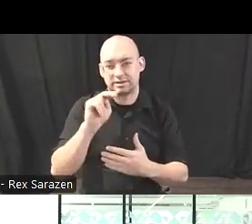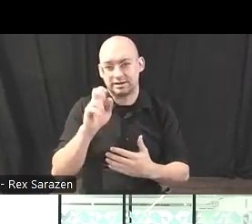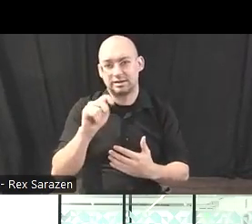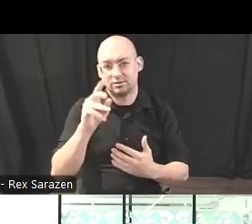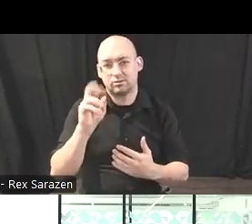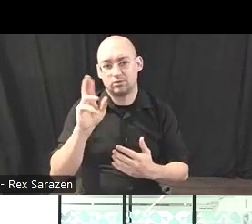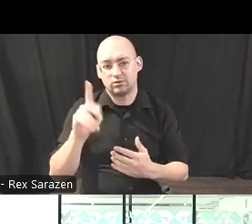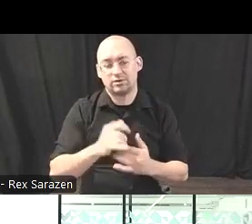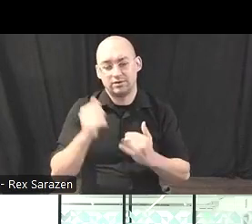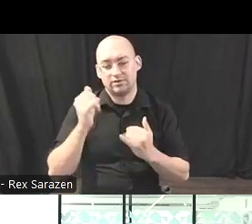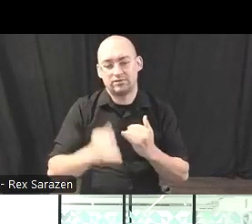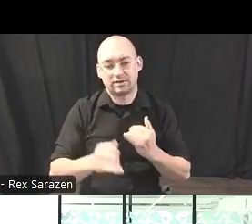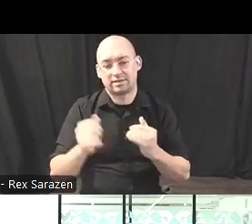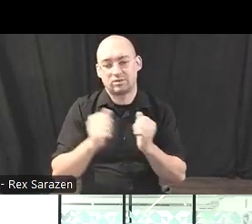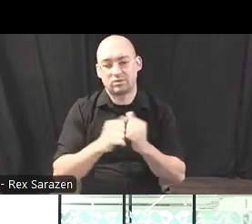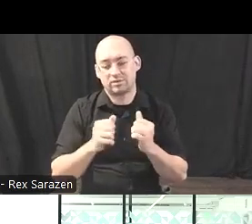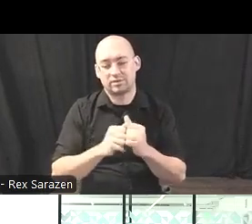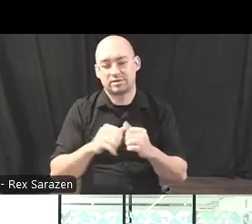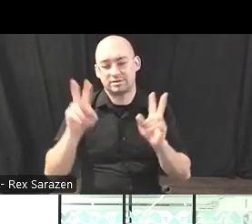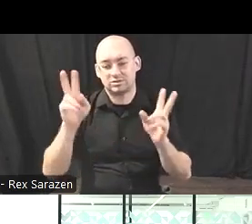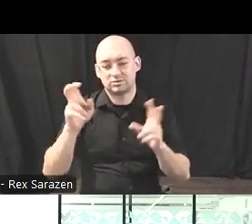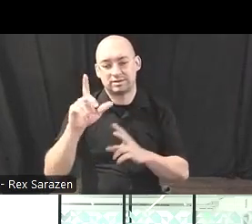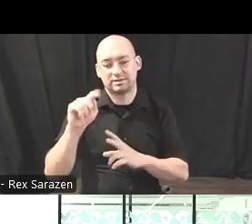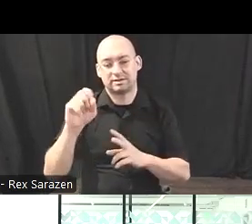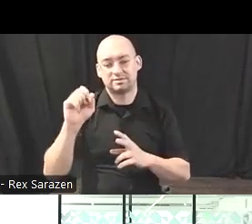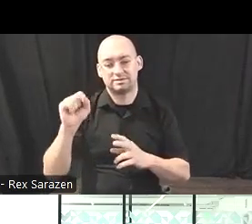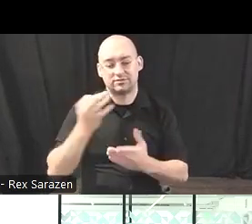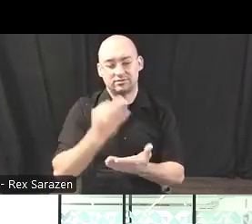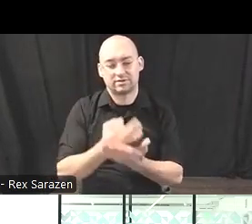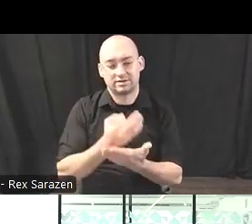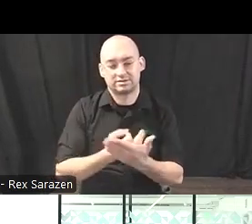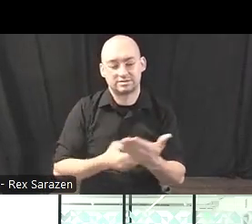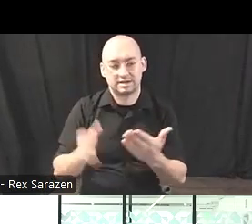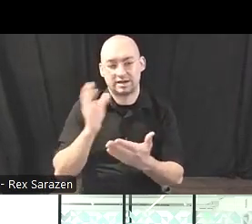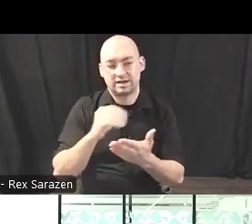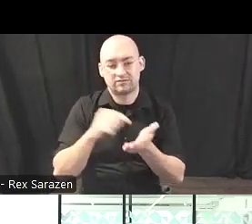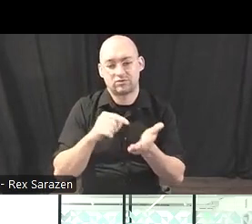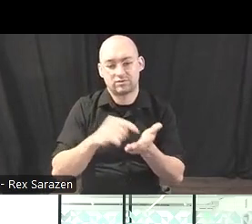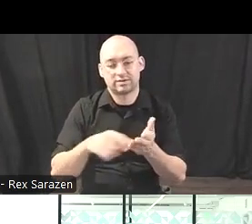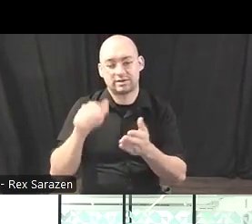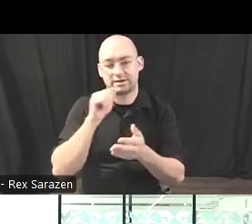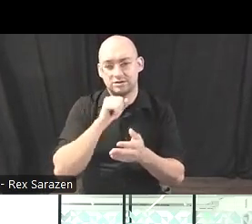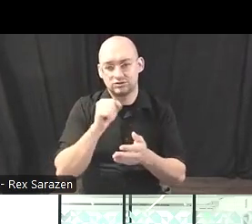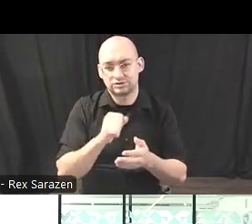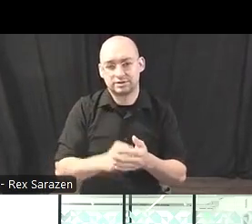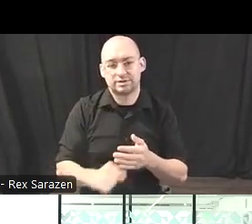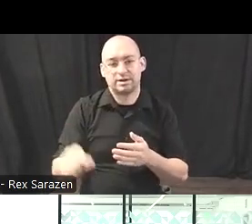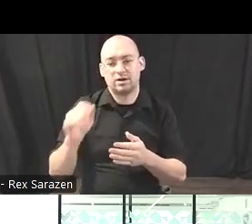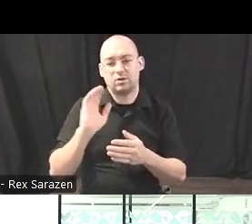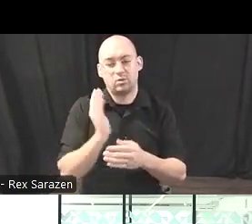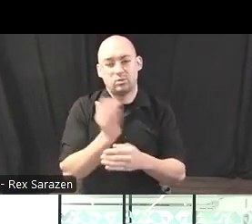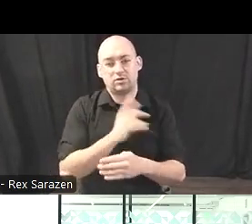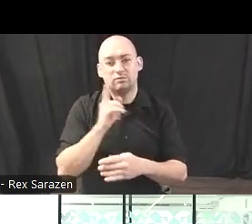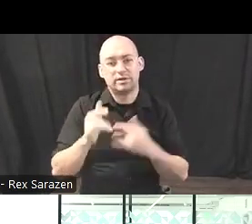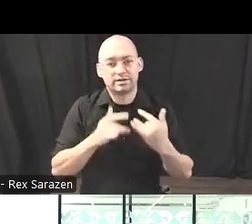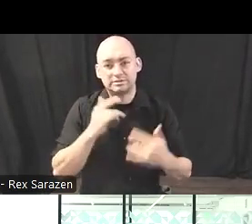And then finally, with the issue of LTSS financing and affording aging, we are really excited to